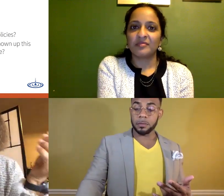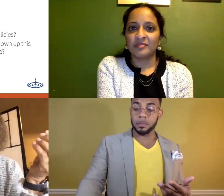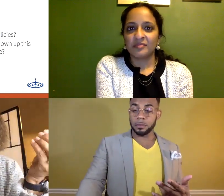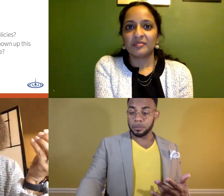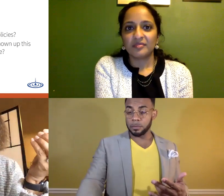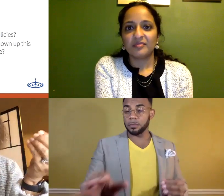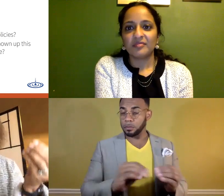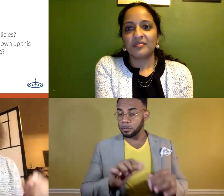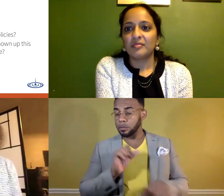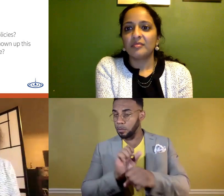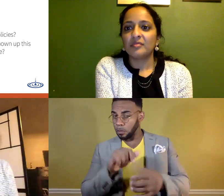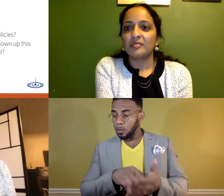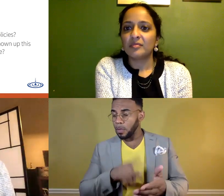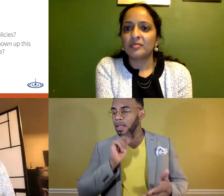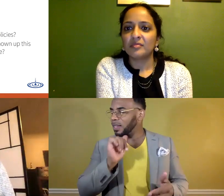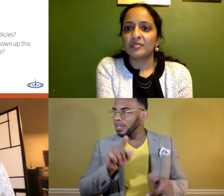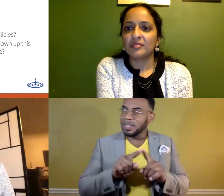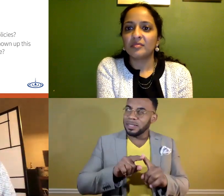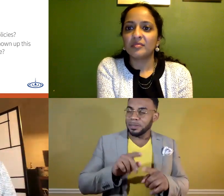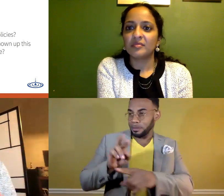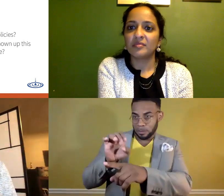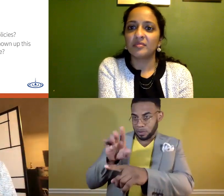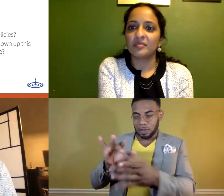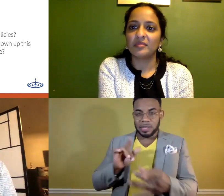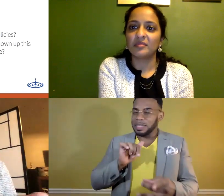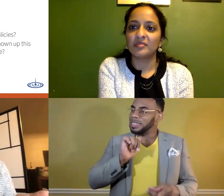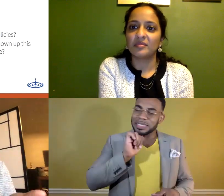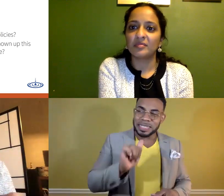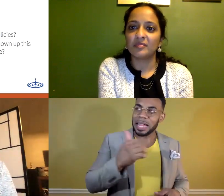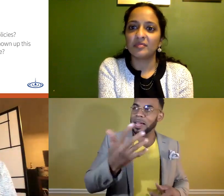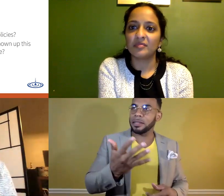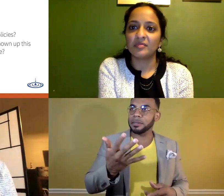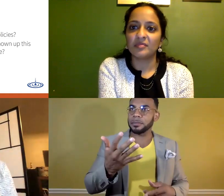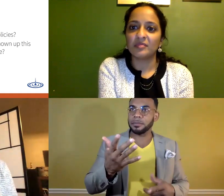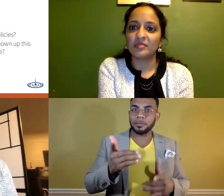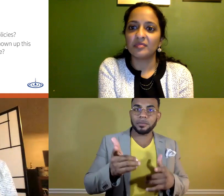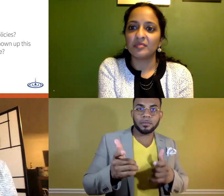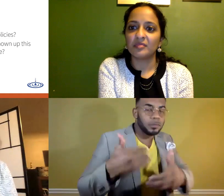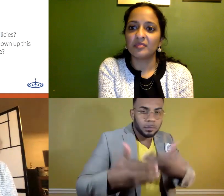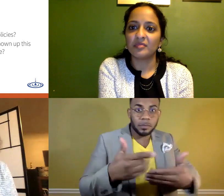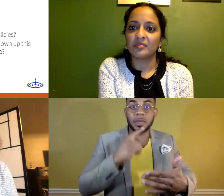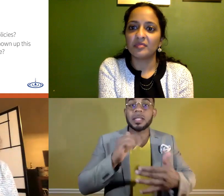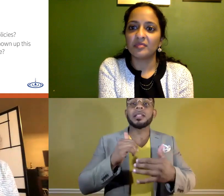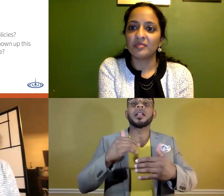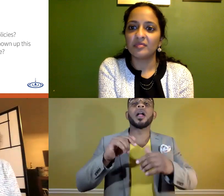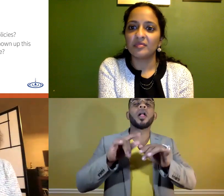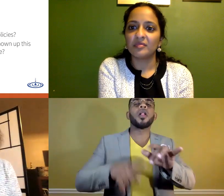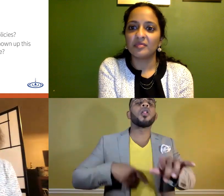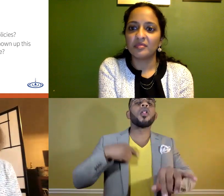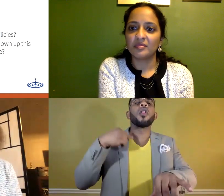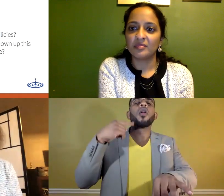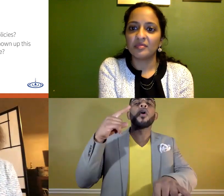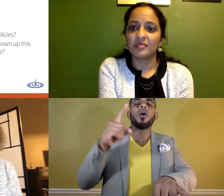on this. It is not, as Rusty said, it is not a sprint. This is a marathon, and it takes